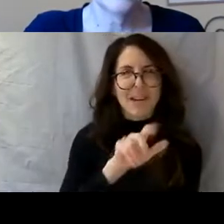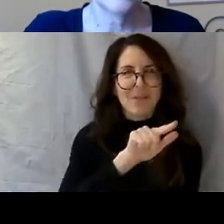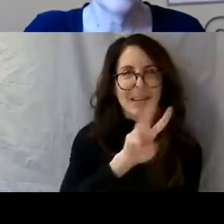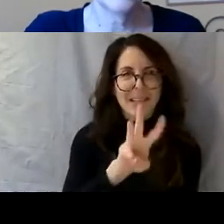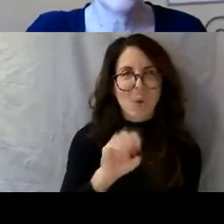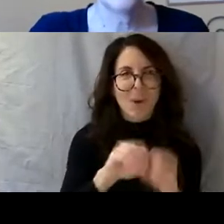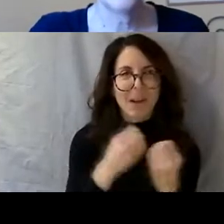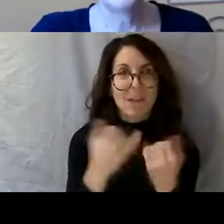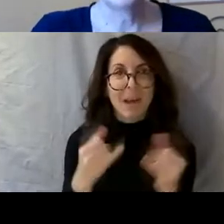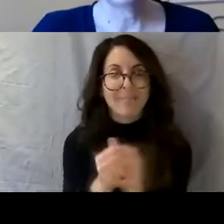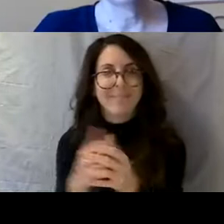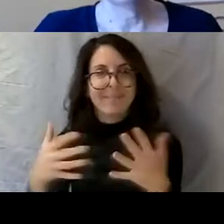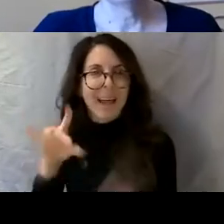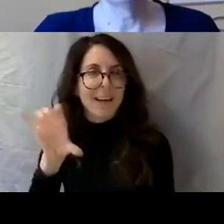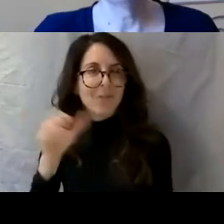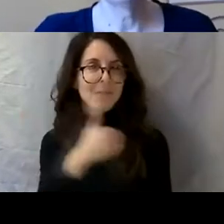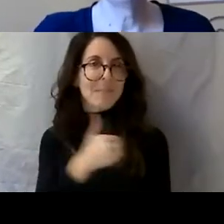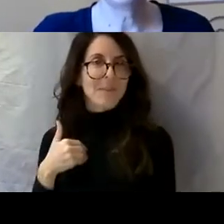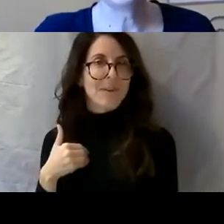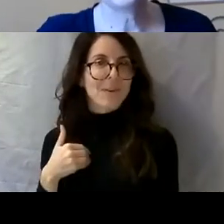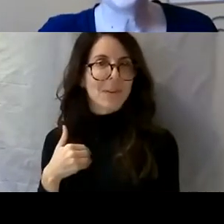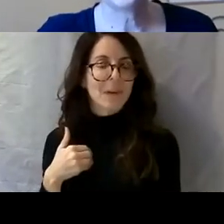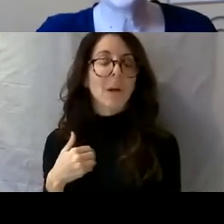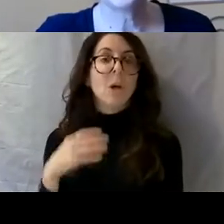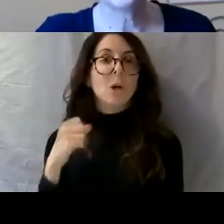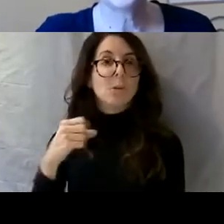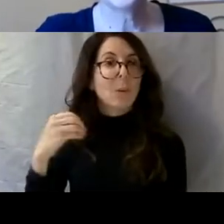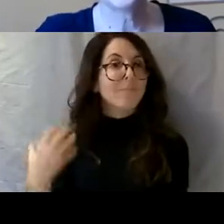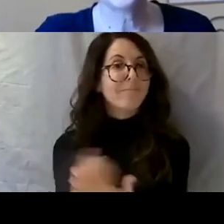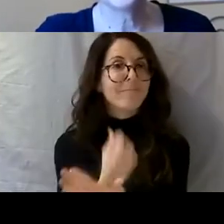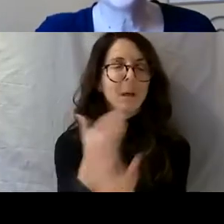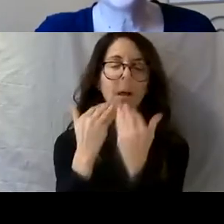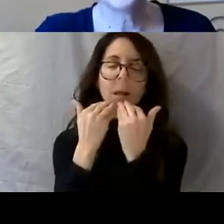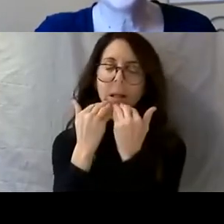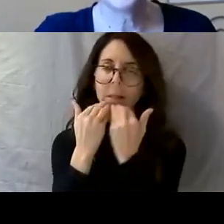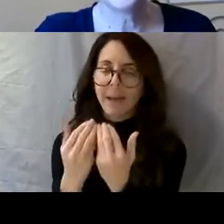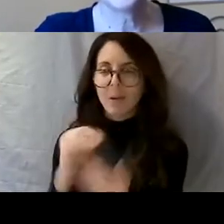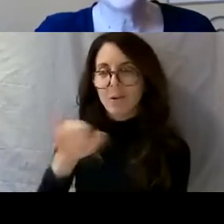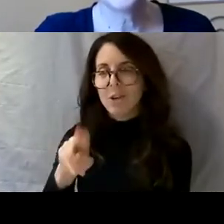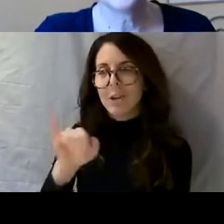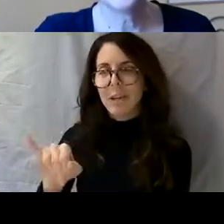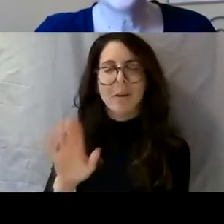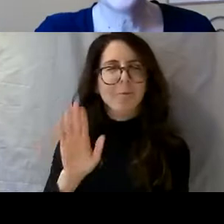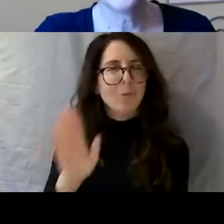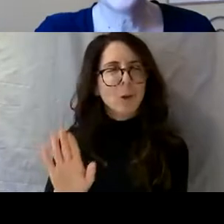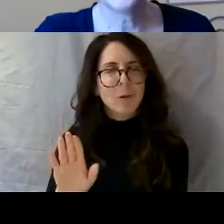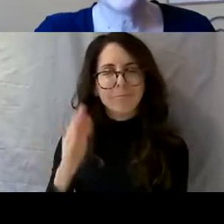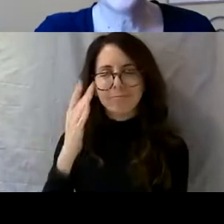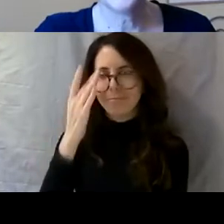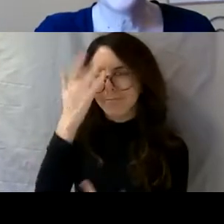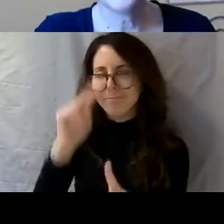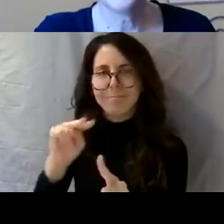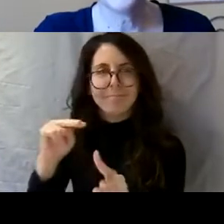organizations. So this is a thank you, Ginny, for your keen insights, your invaluable